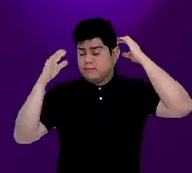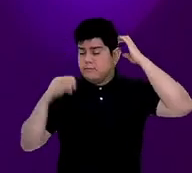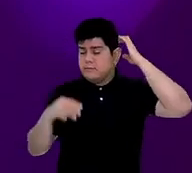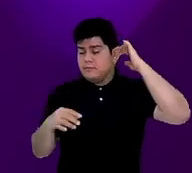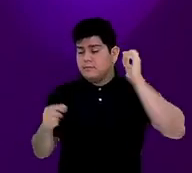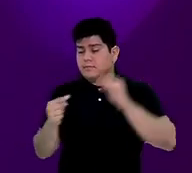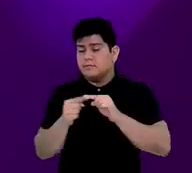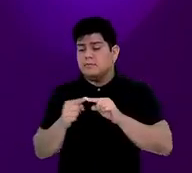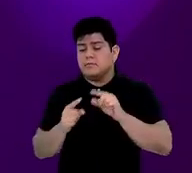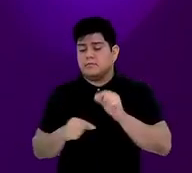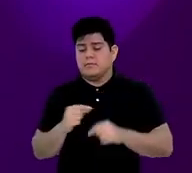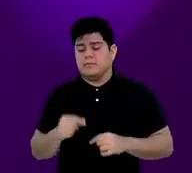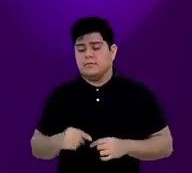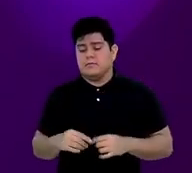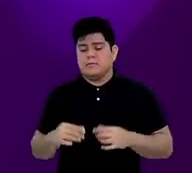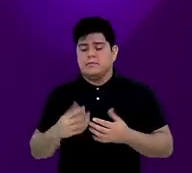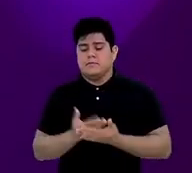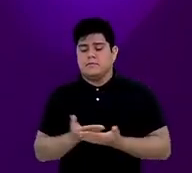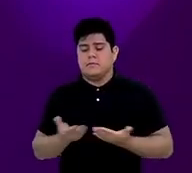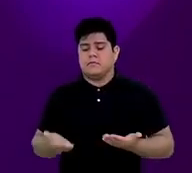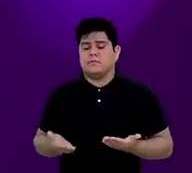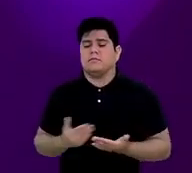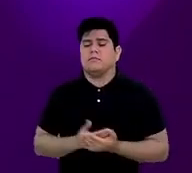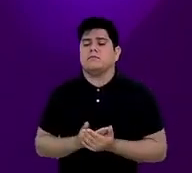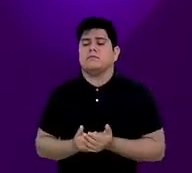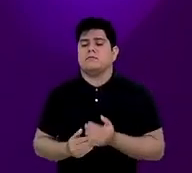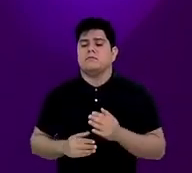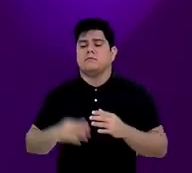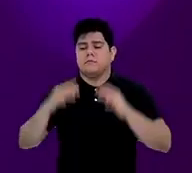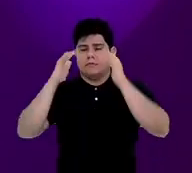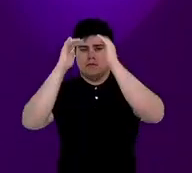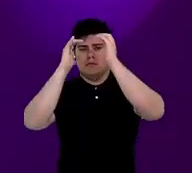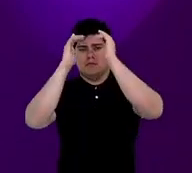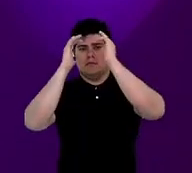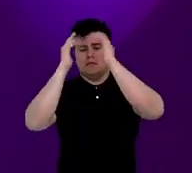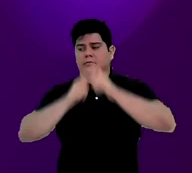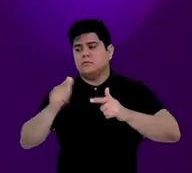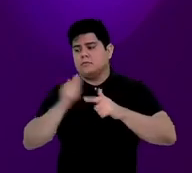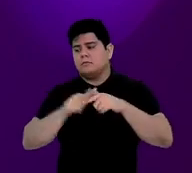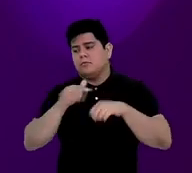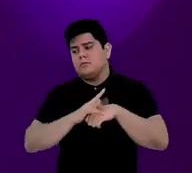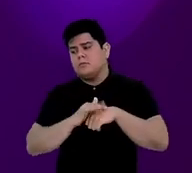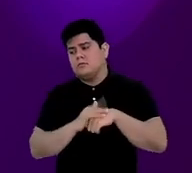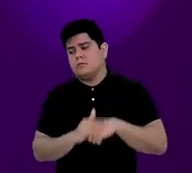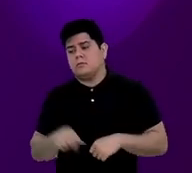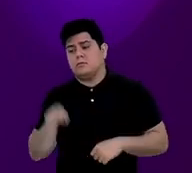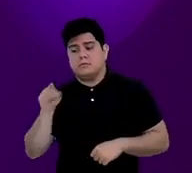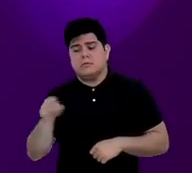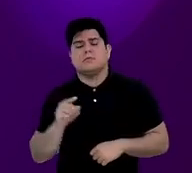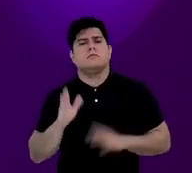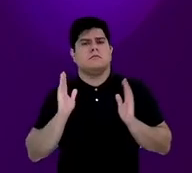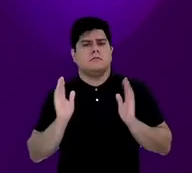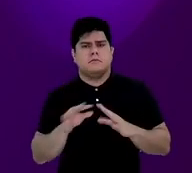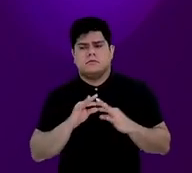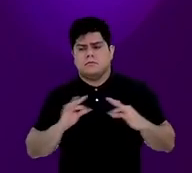disorders. So I'm sure these devices will keep being produced and tested.